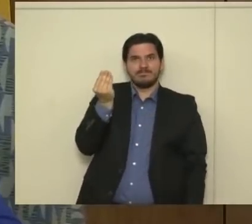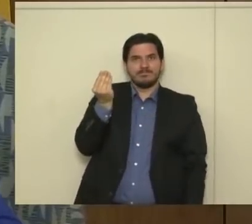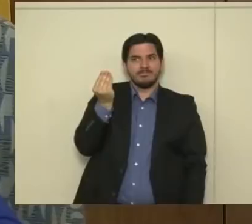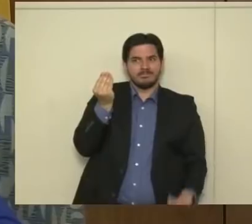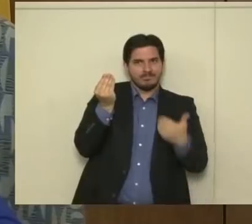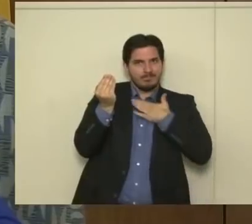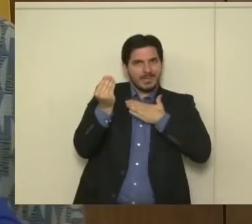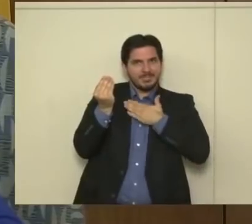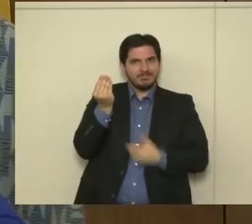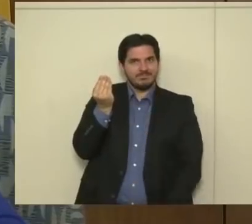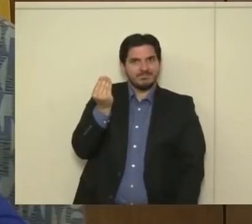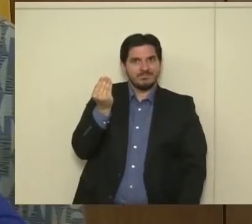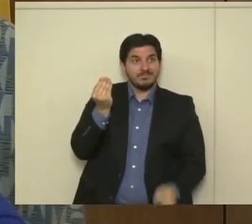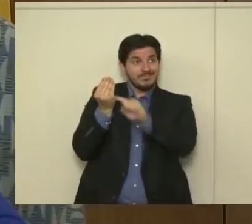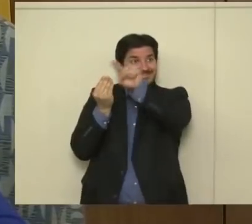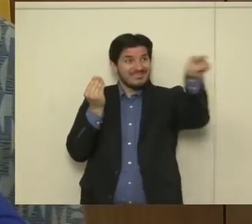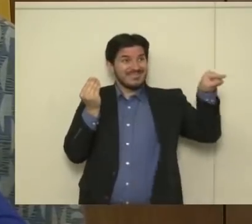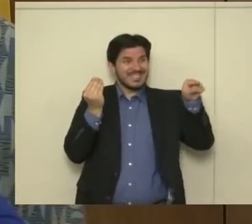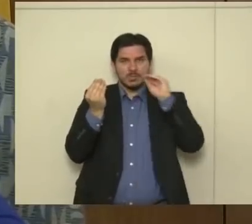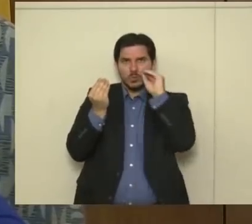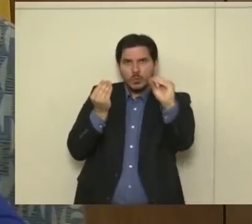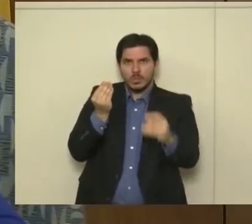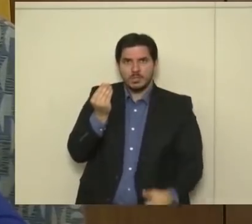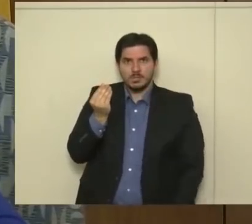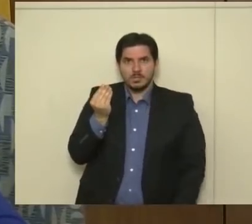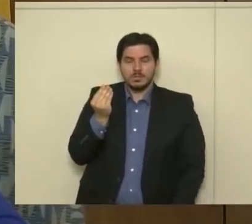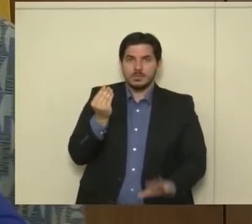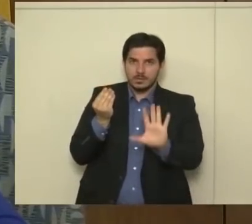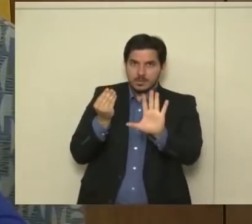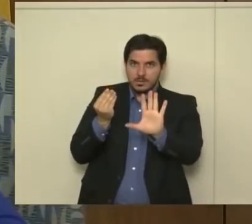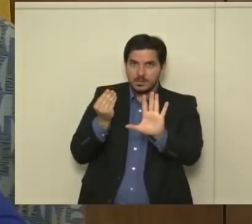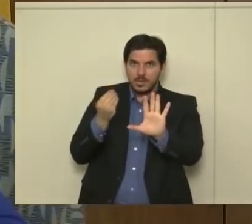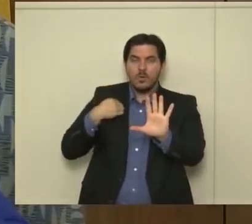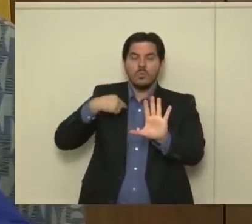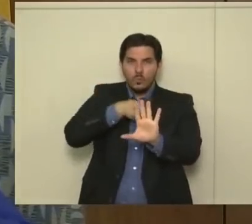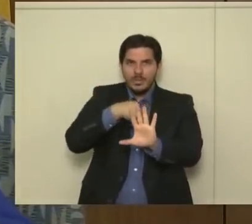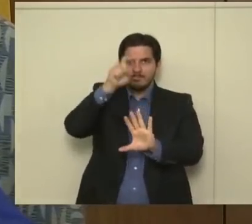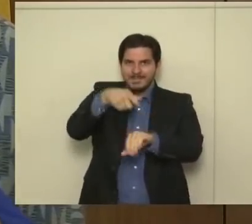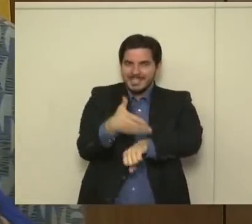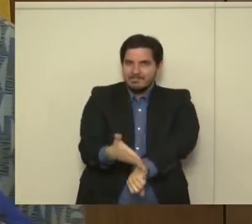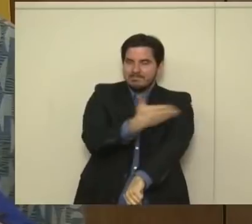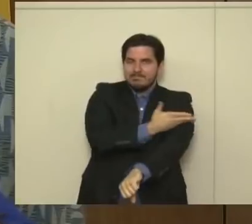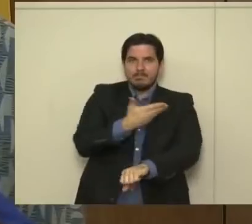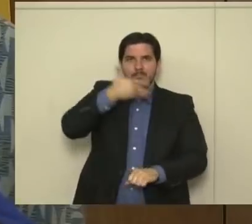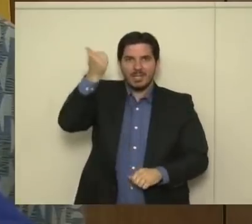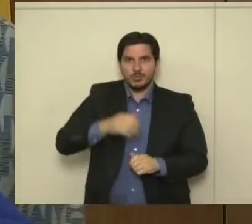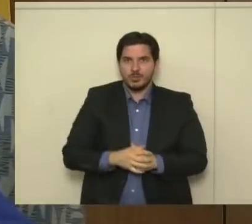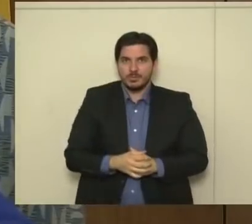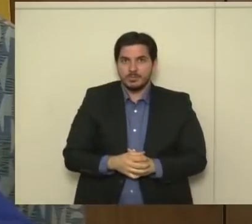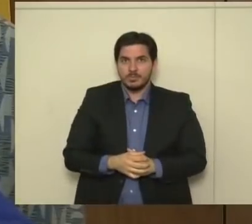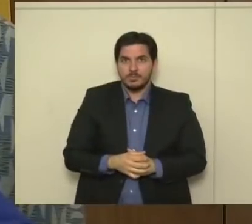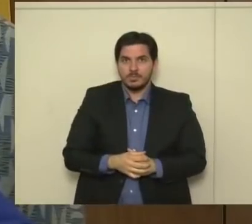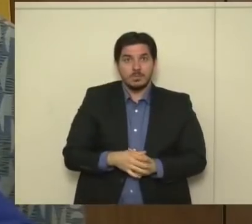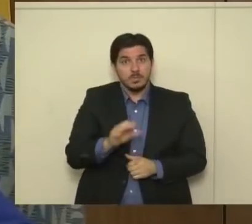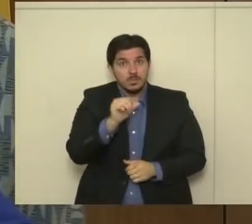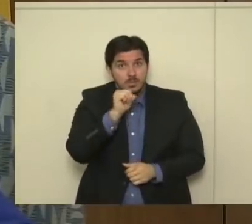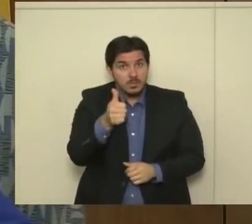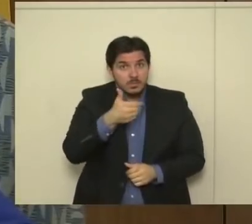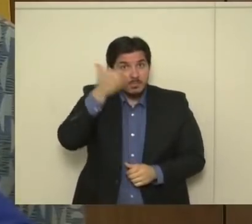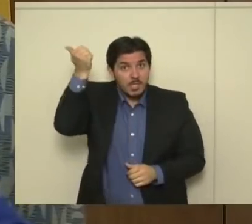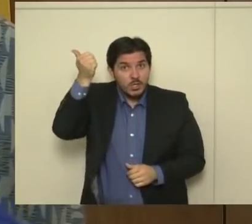to do better than that, because if we don't, we cannot successfully introduce